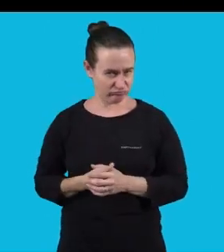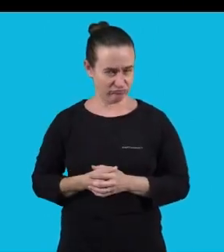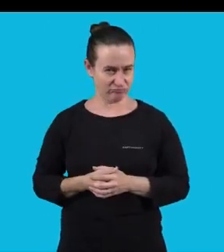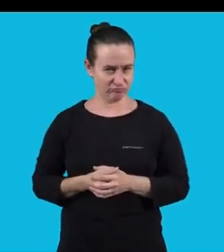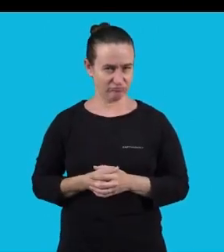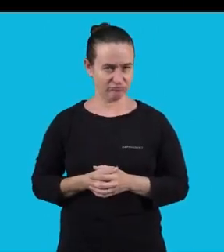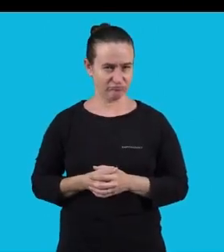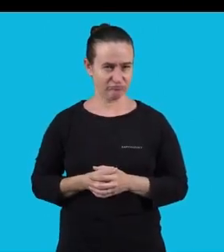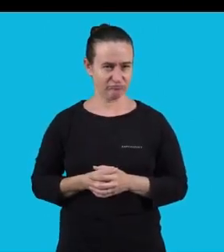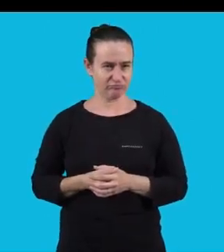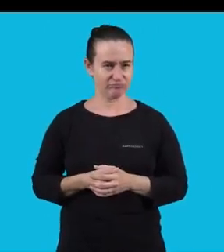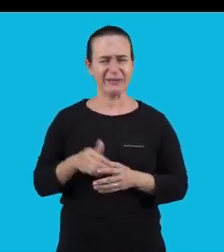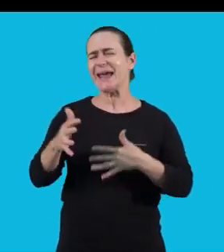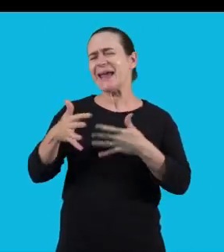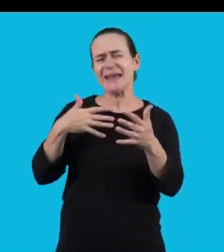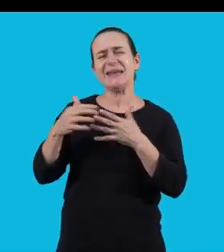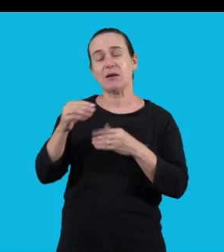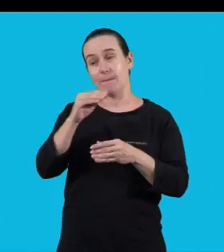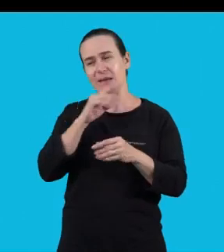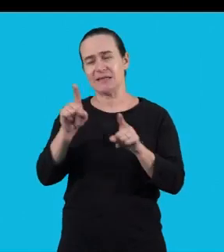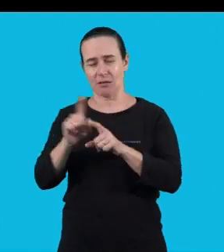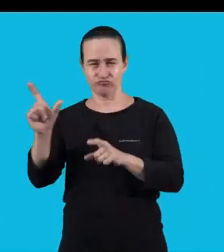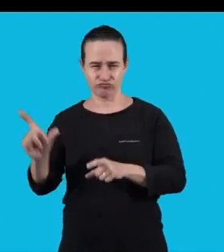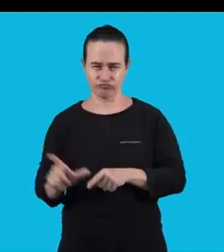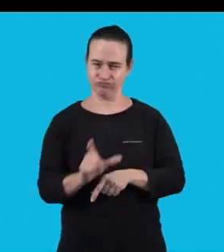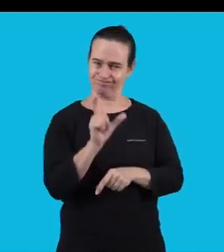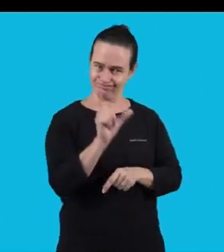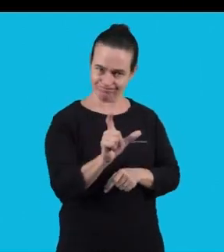that or an alternative would get you a mark